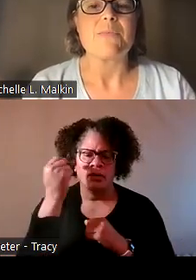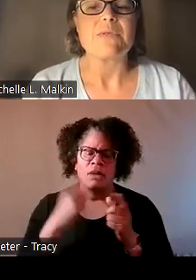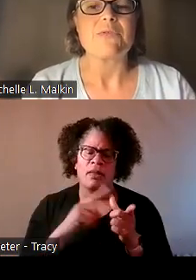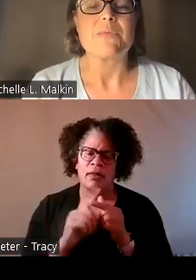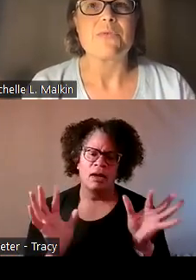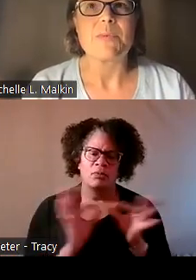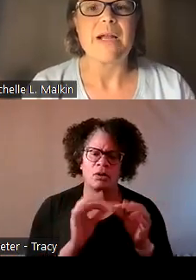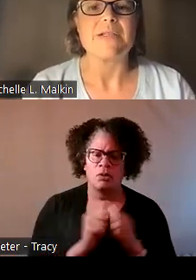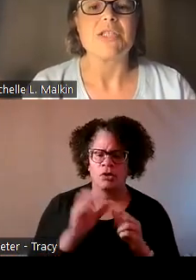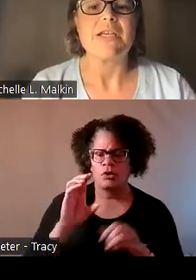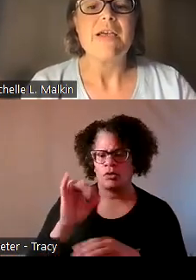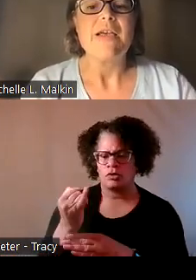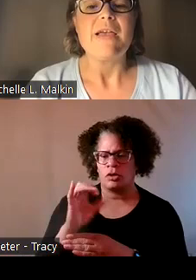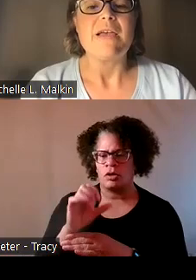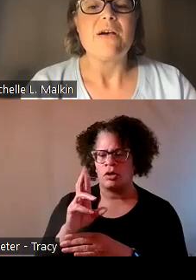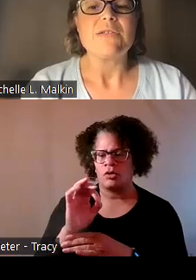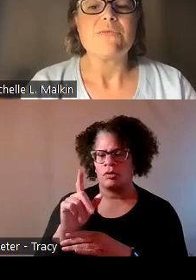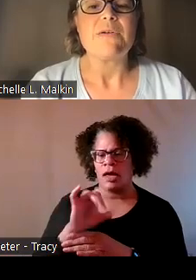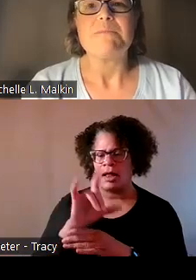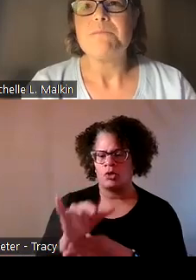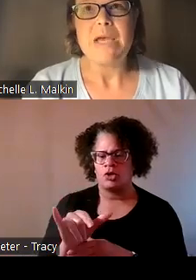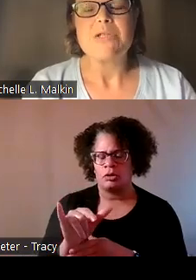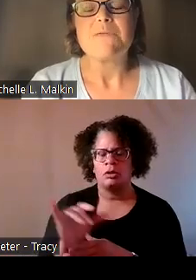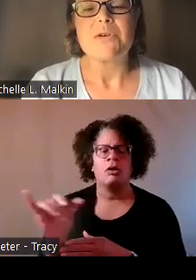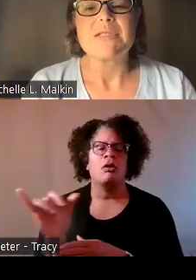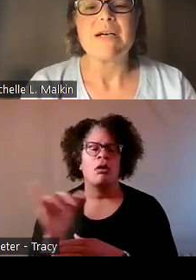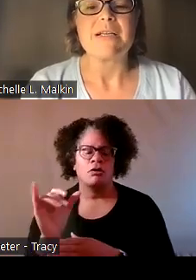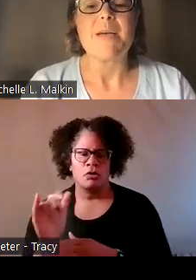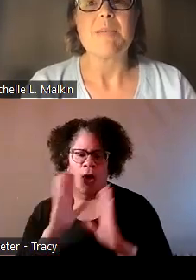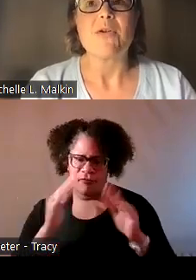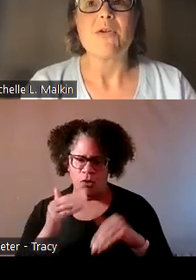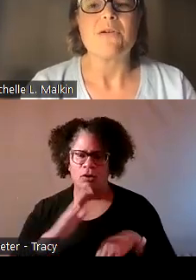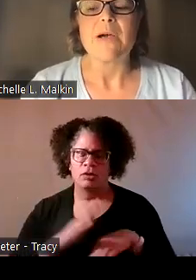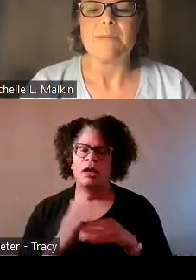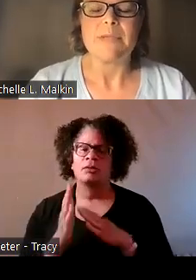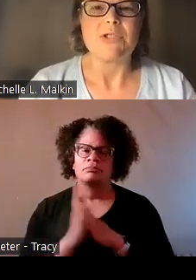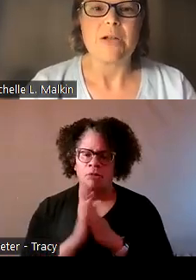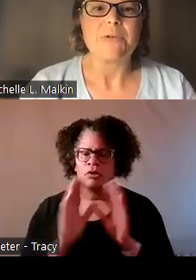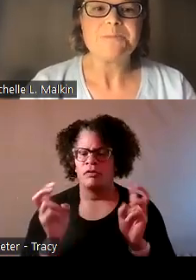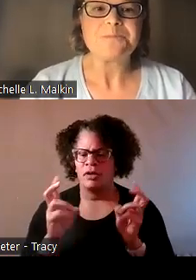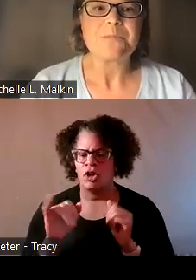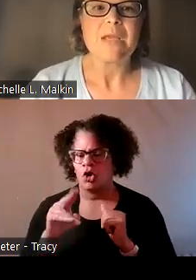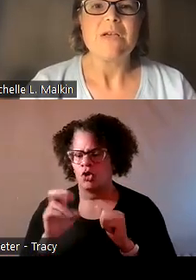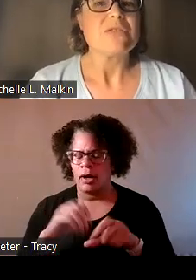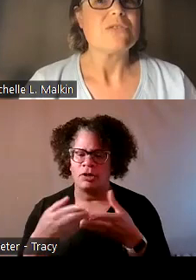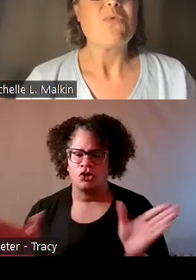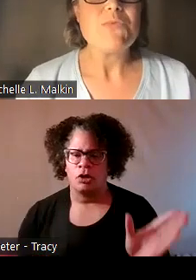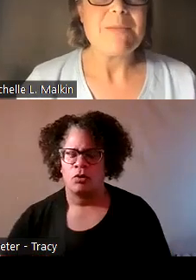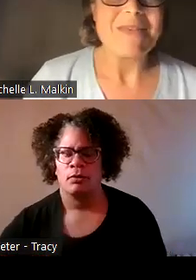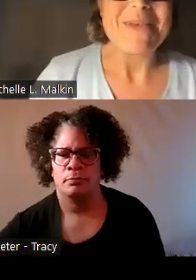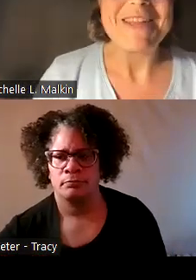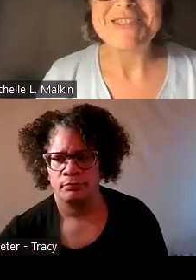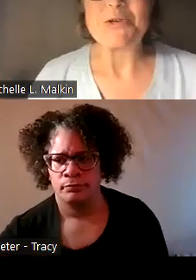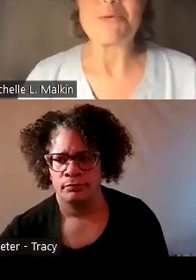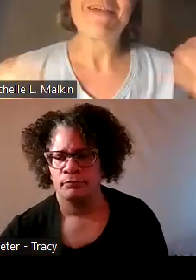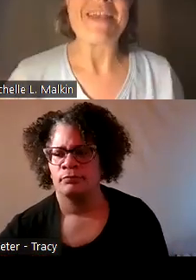around criminology, and then also a major focus on gambling motivated crime in general. So what do I